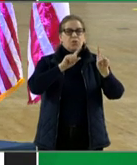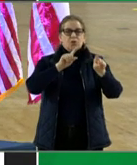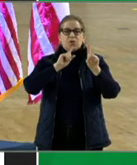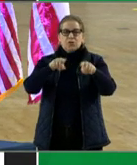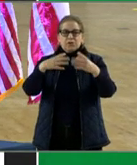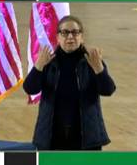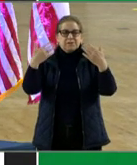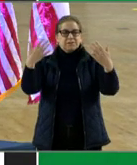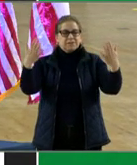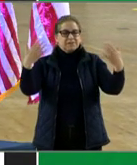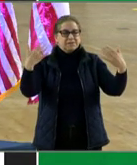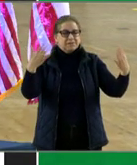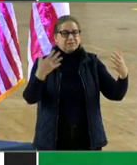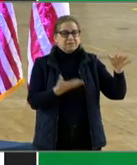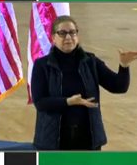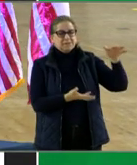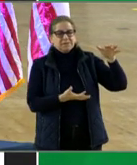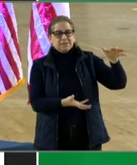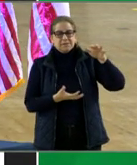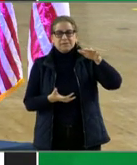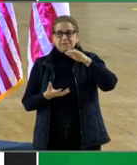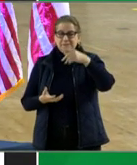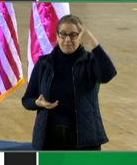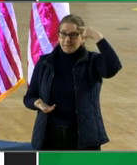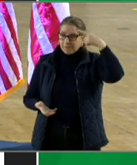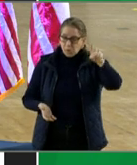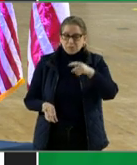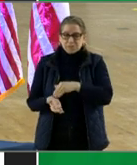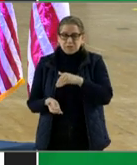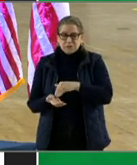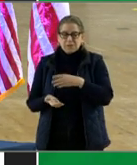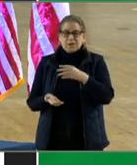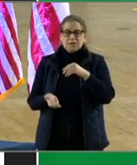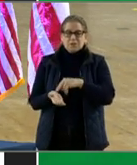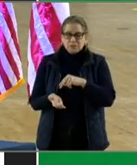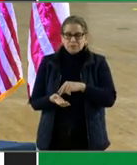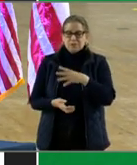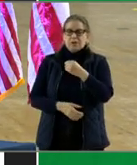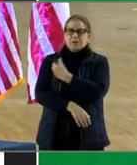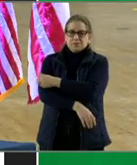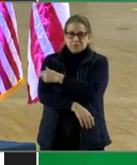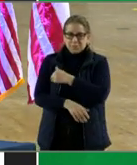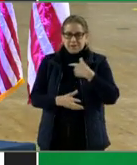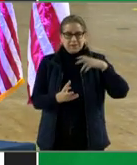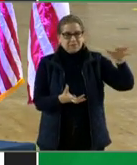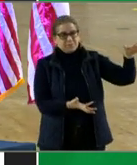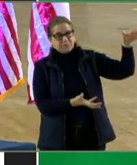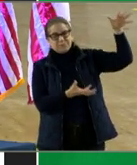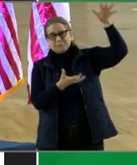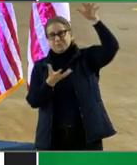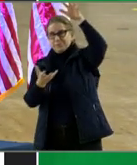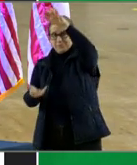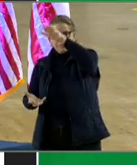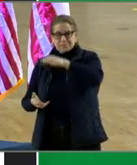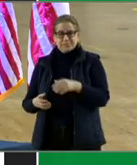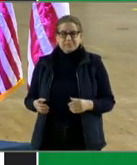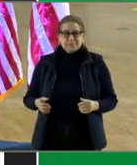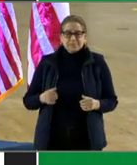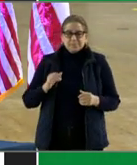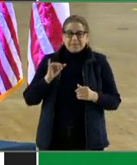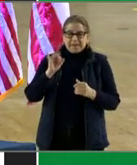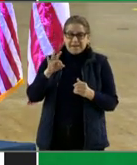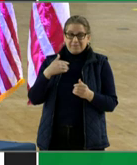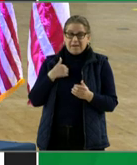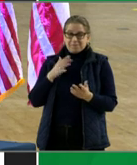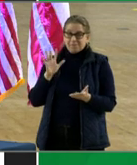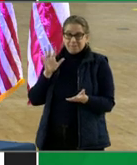providers need. What we know is to support the added 5,000 beds,